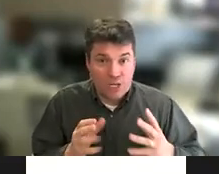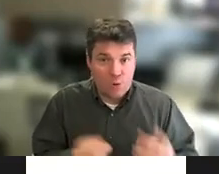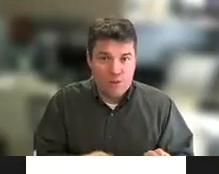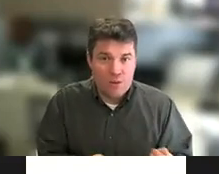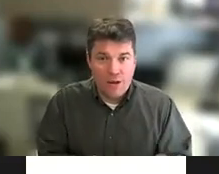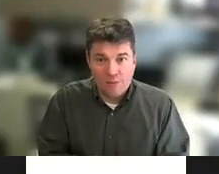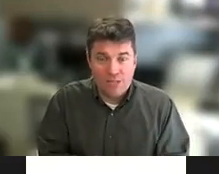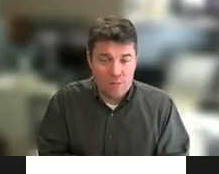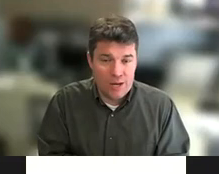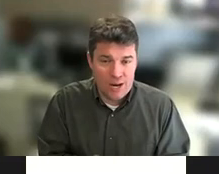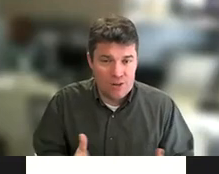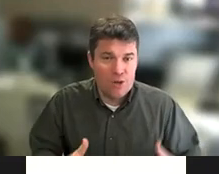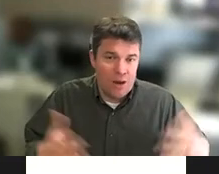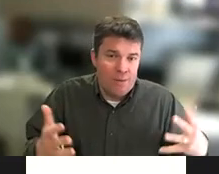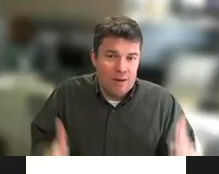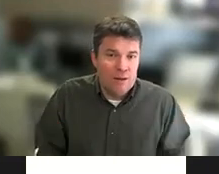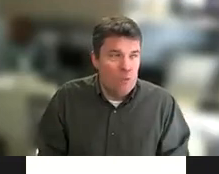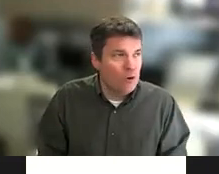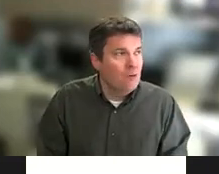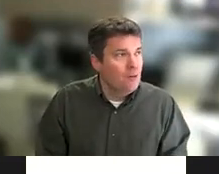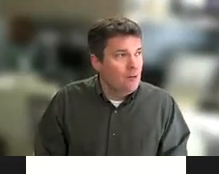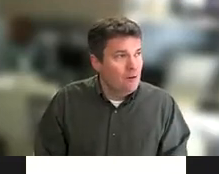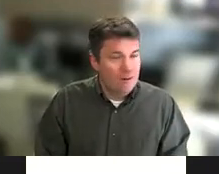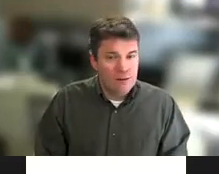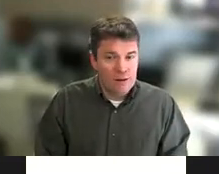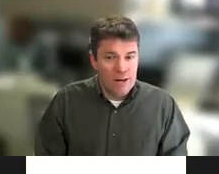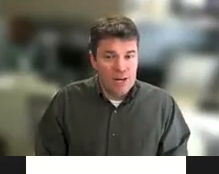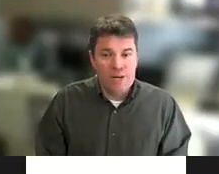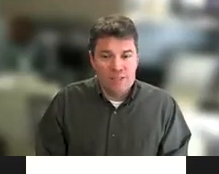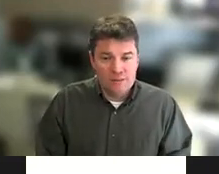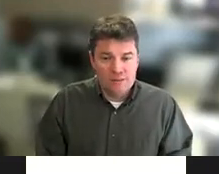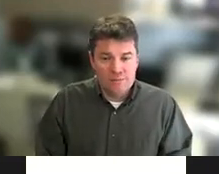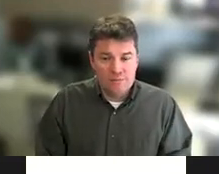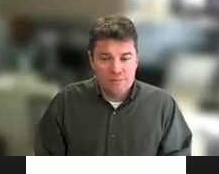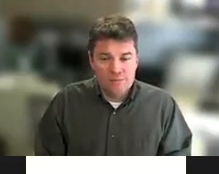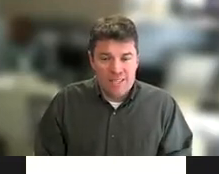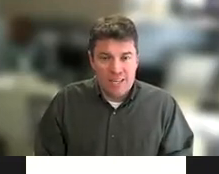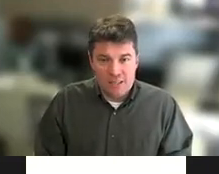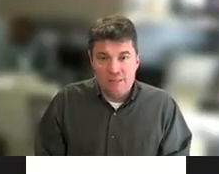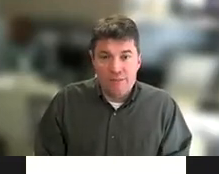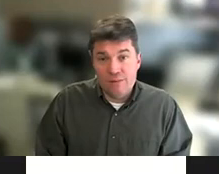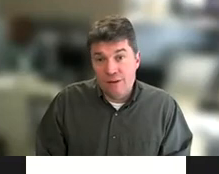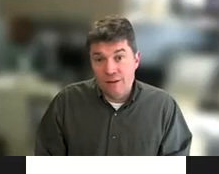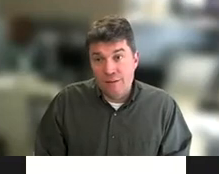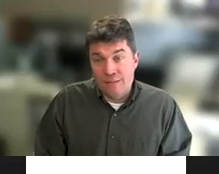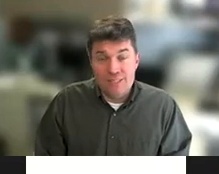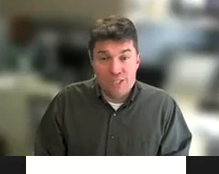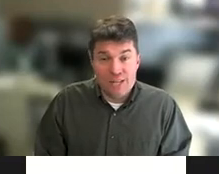are not going smoothly when it comes to communication, there may be a little more increased incident